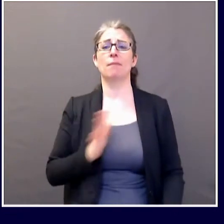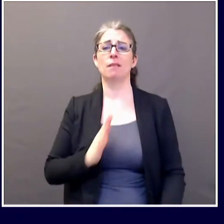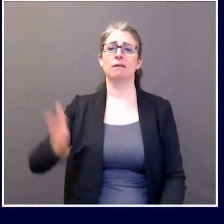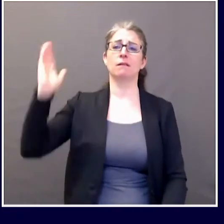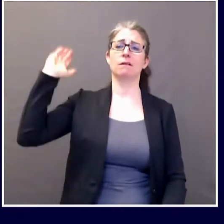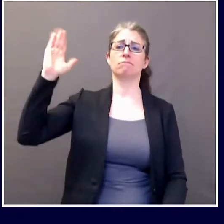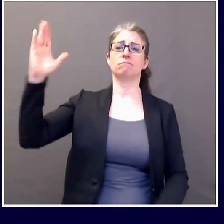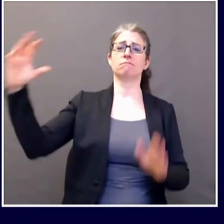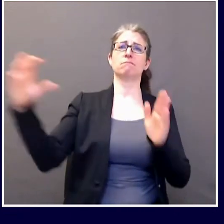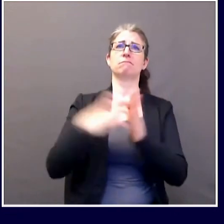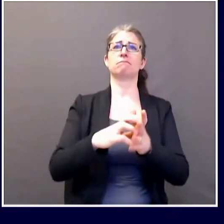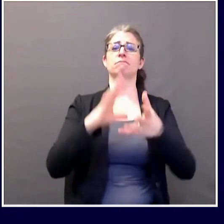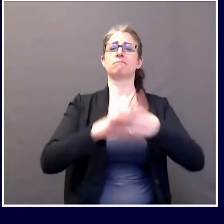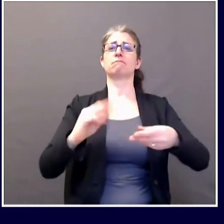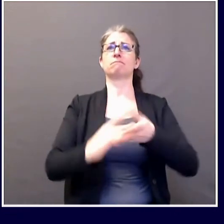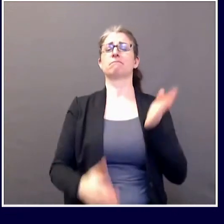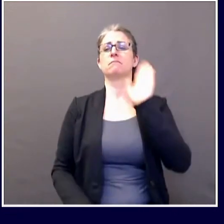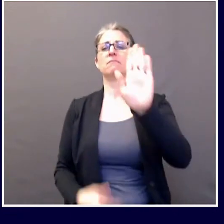to you.